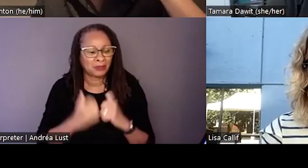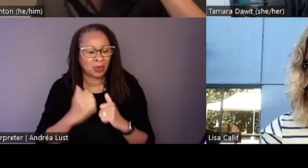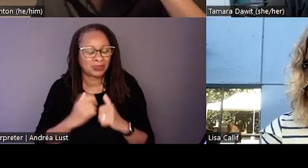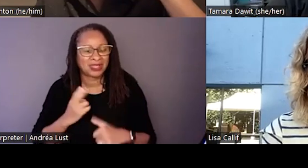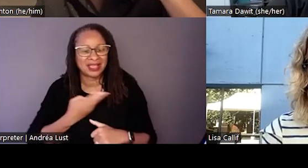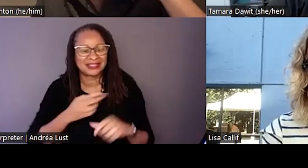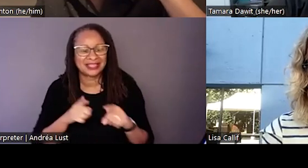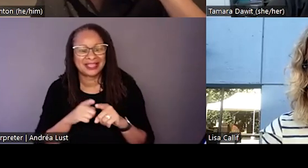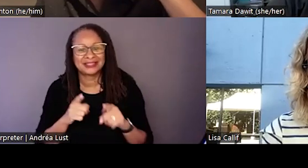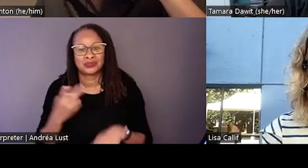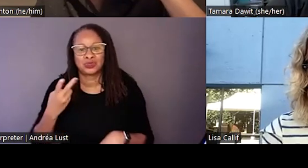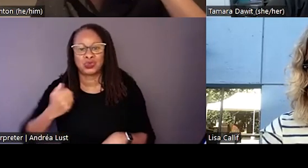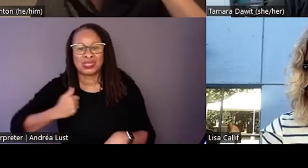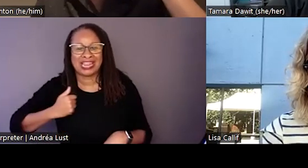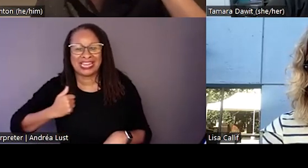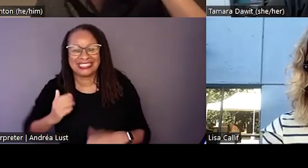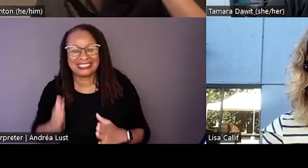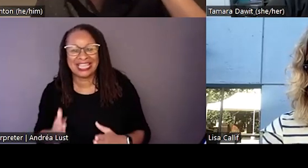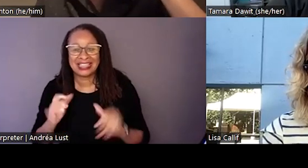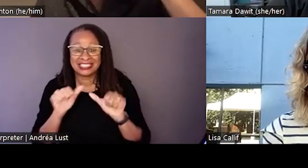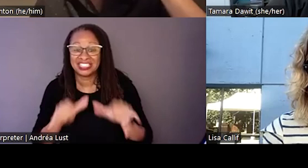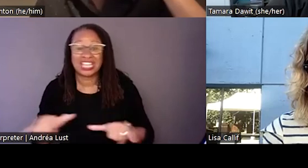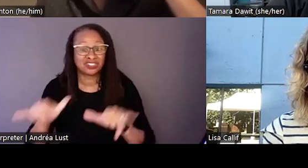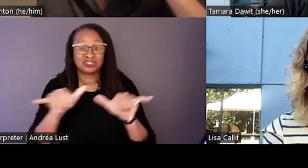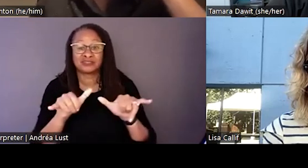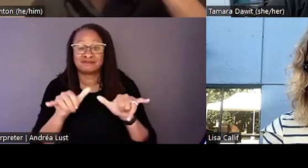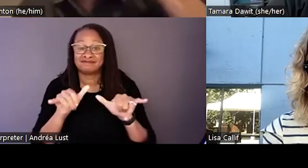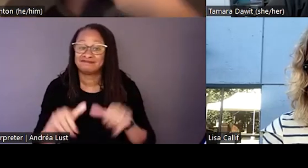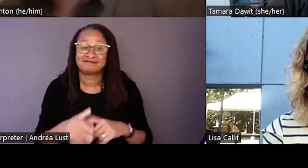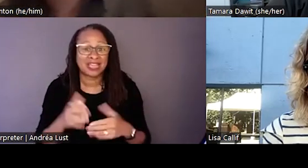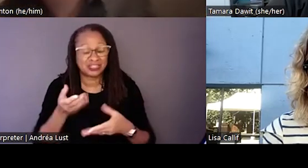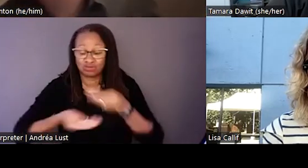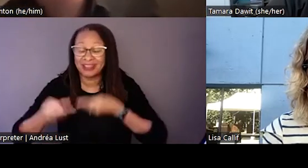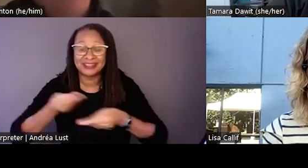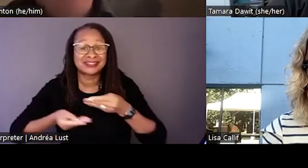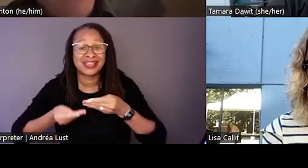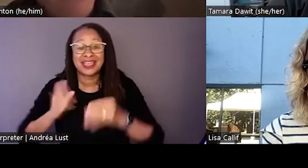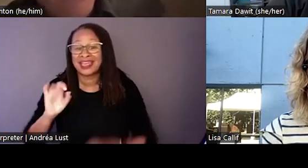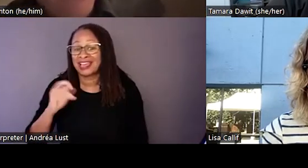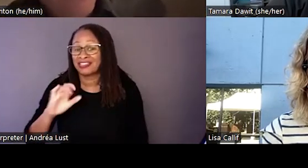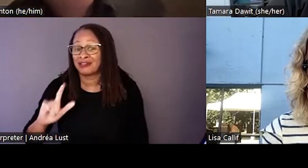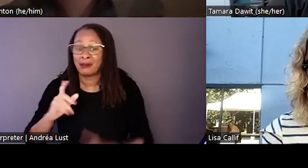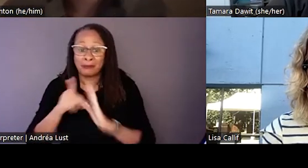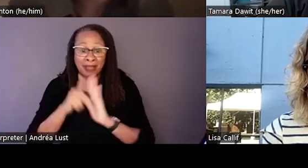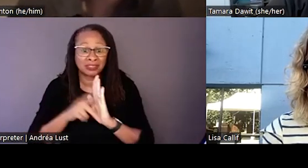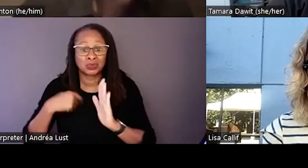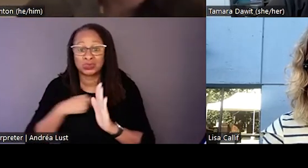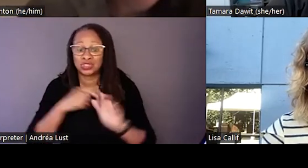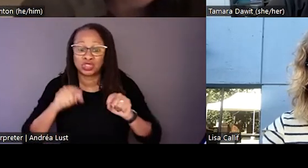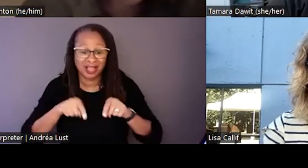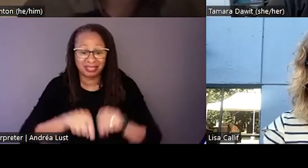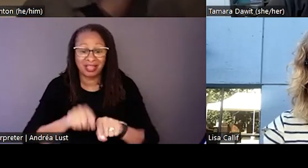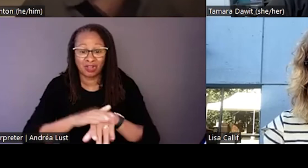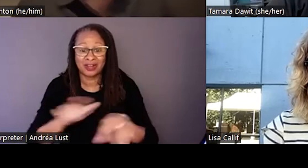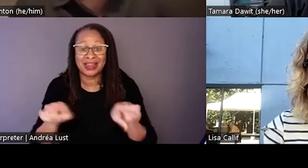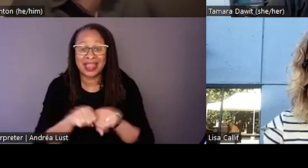the two Canadians, this standards in terms of trades and ethical policies that we should align on